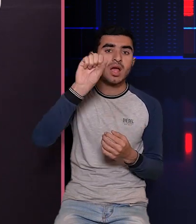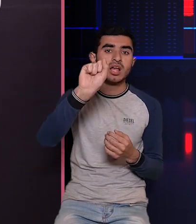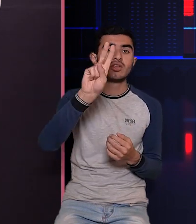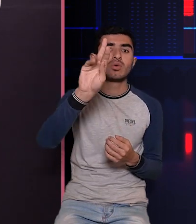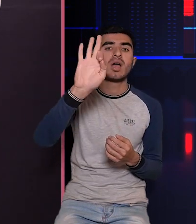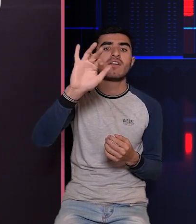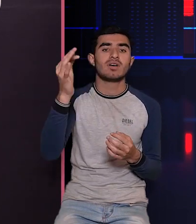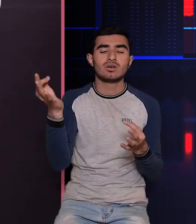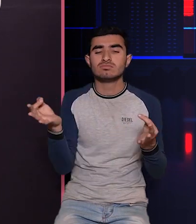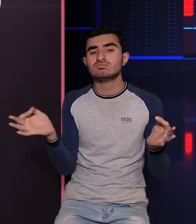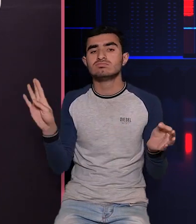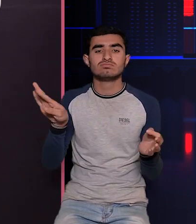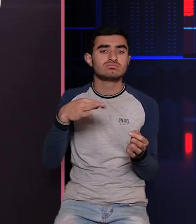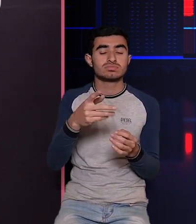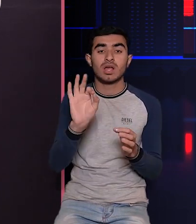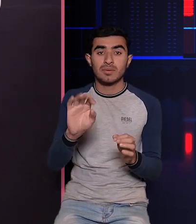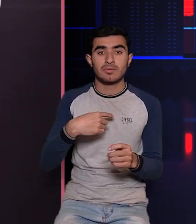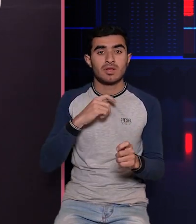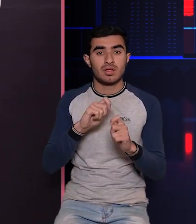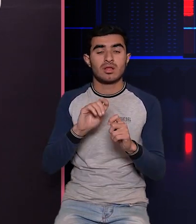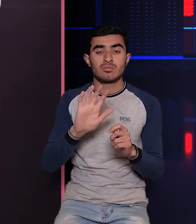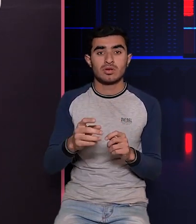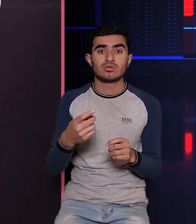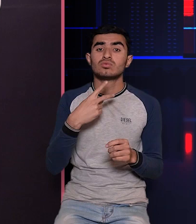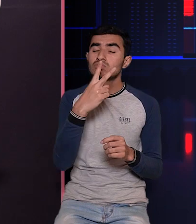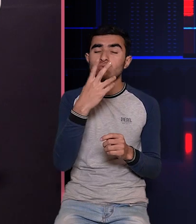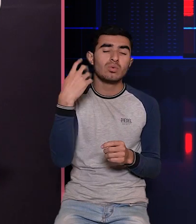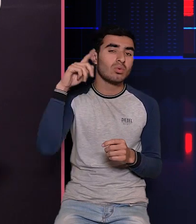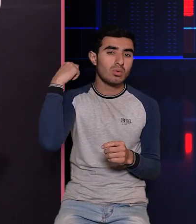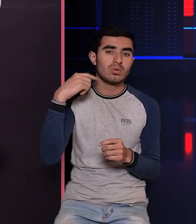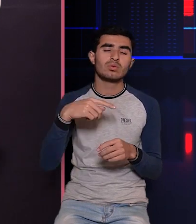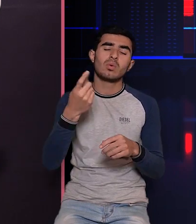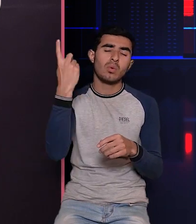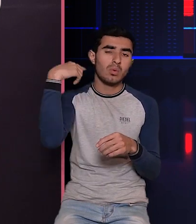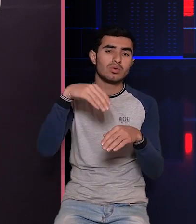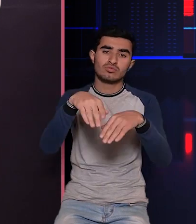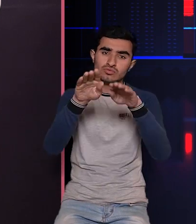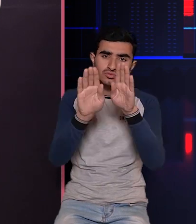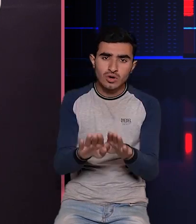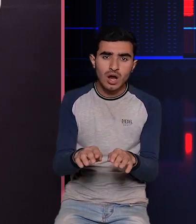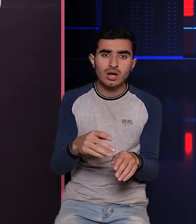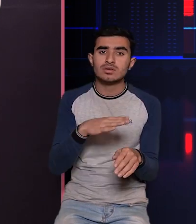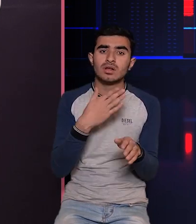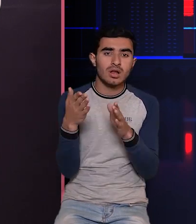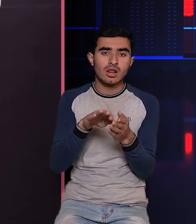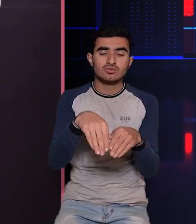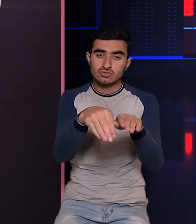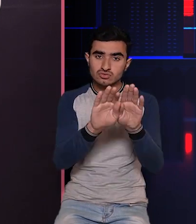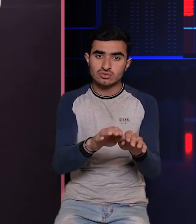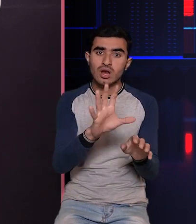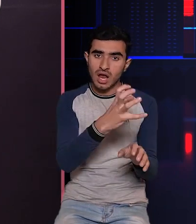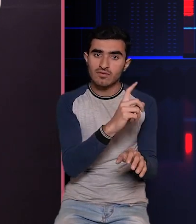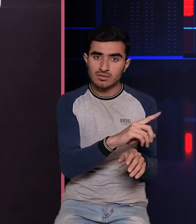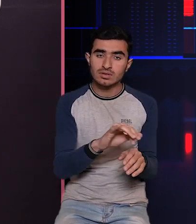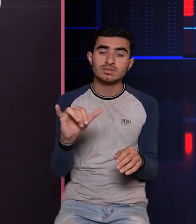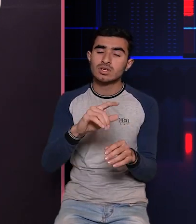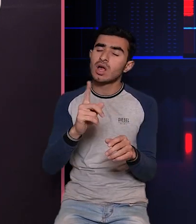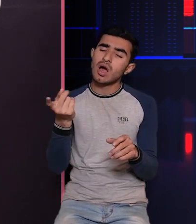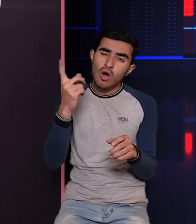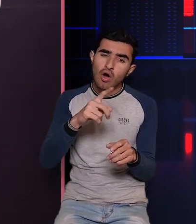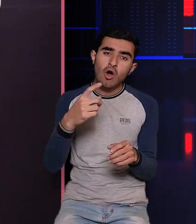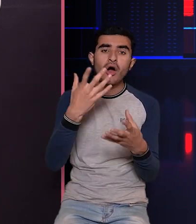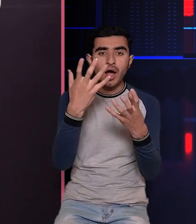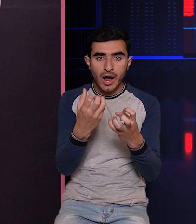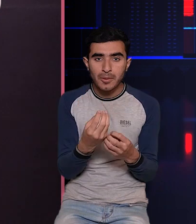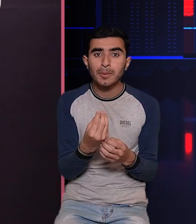look at old shrines and old Sufi culture, you will see that the shrine always had a medicinal garden